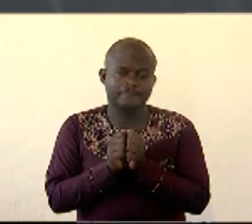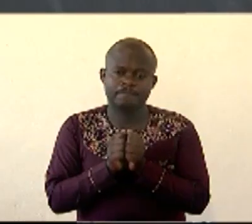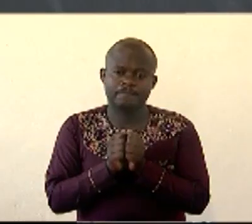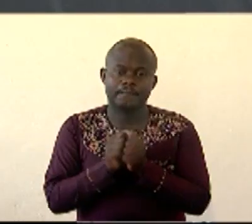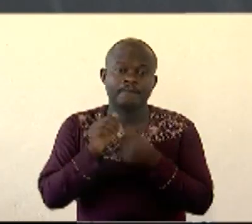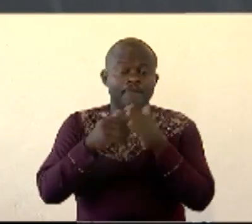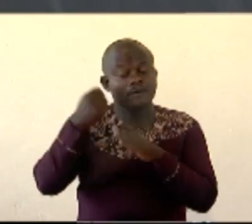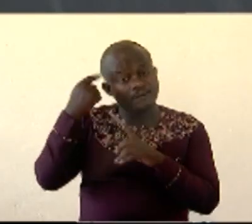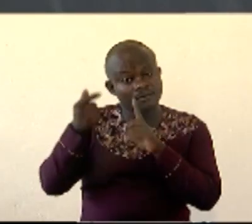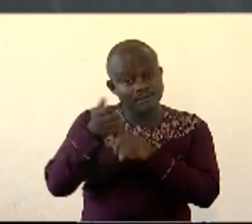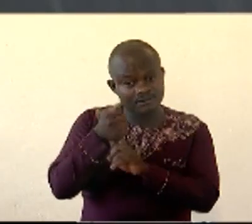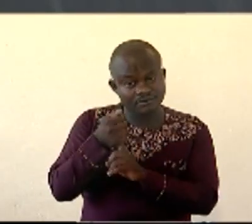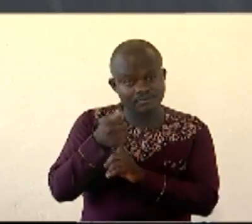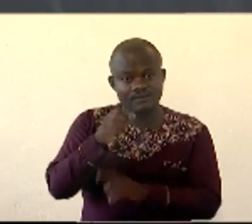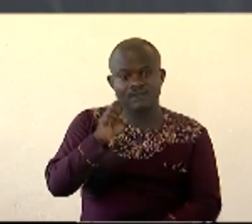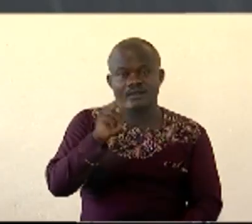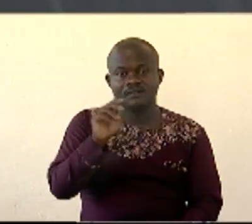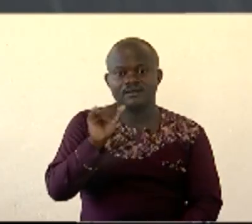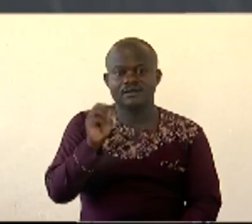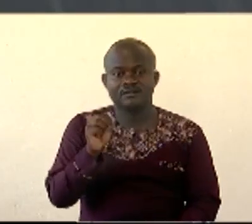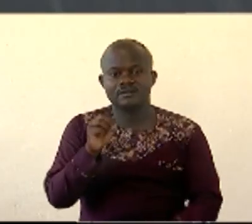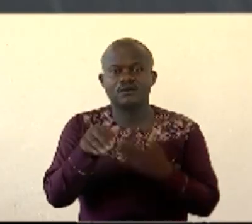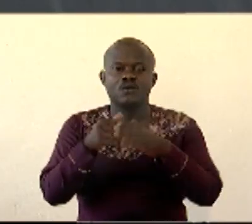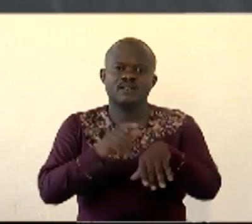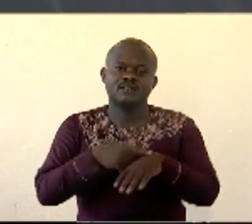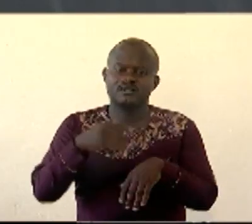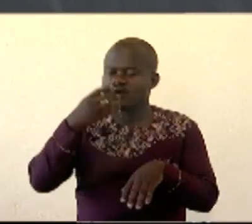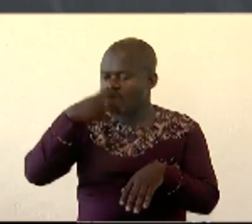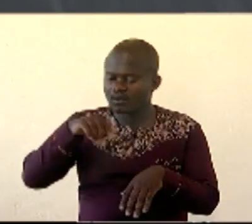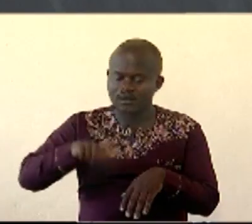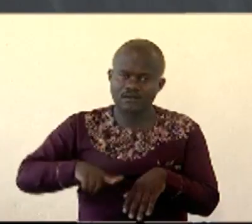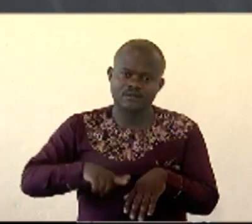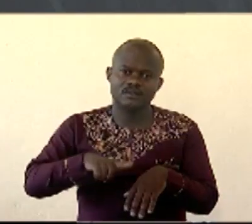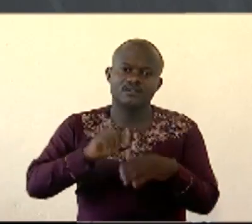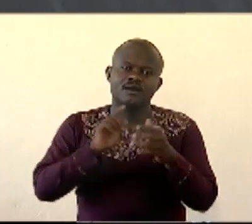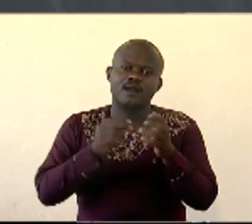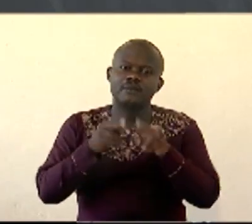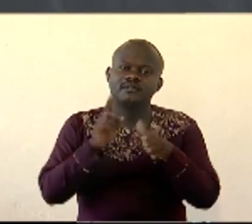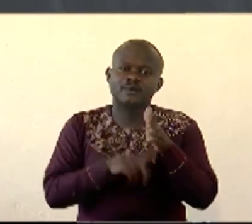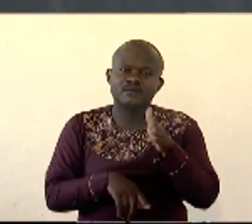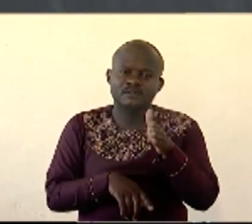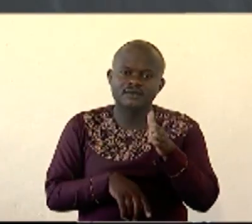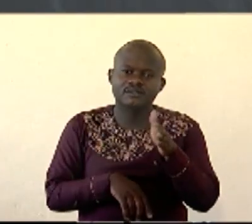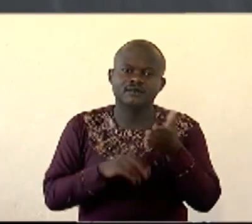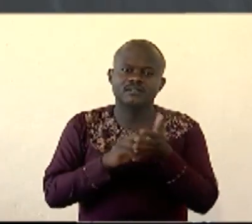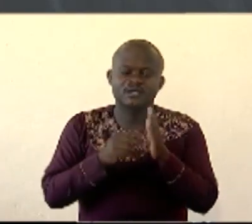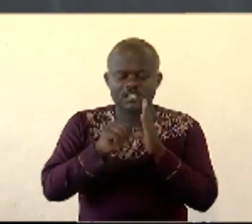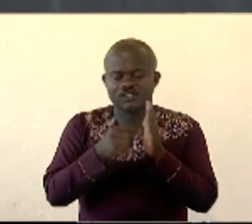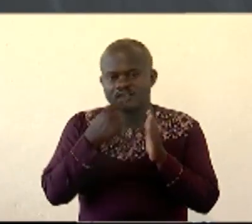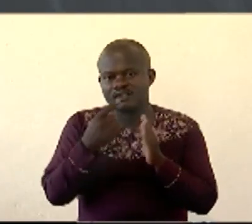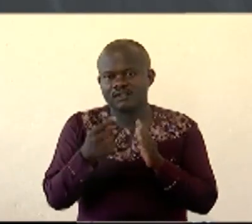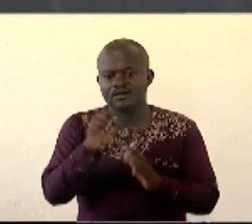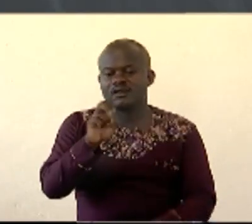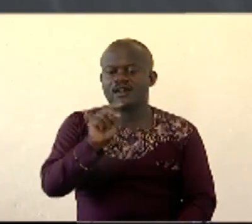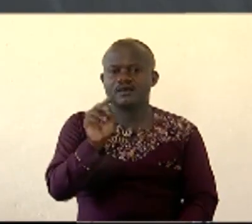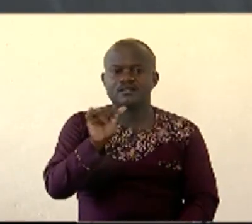You get the point, I think. Or once the temperature is very low, what happens? The issue is that the